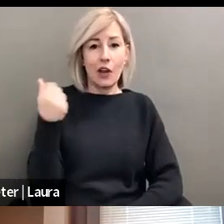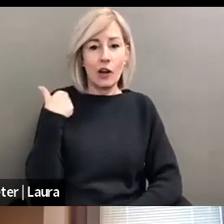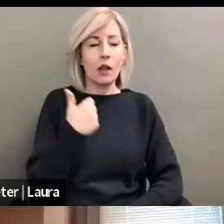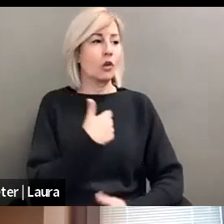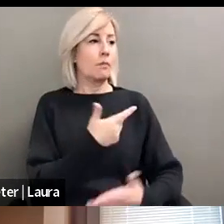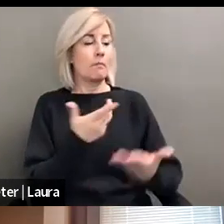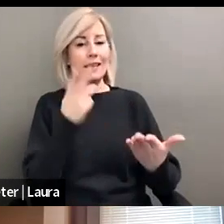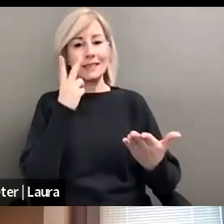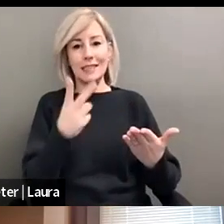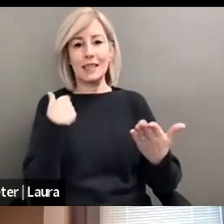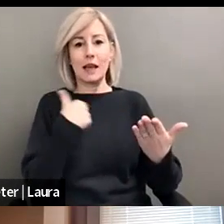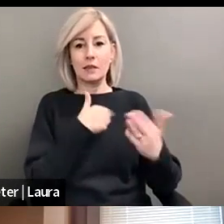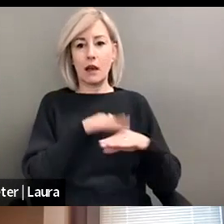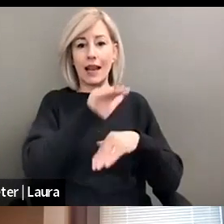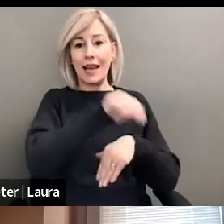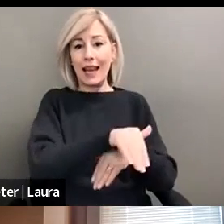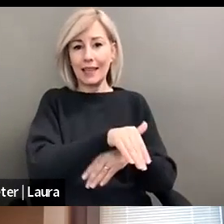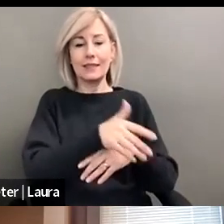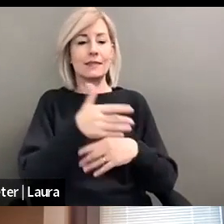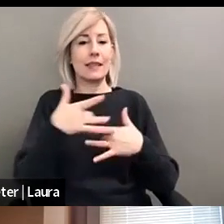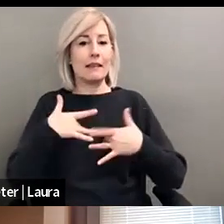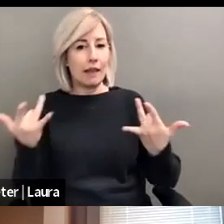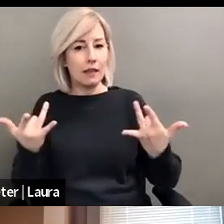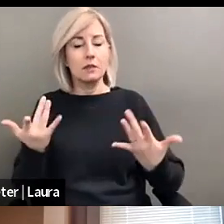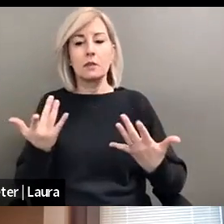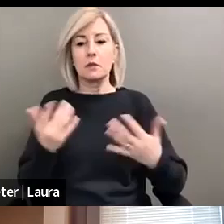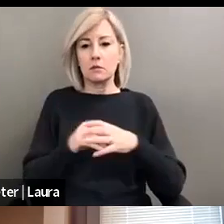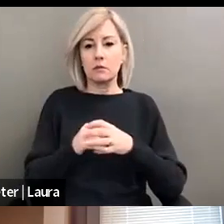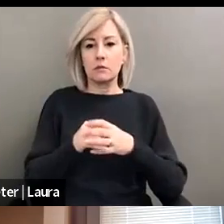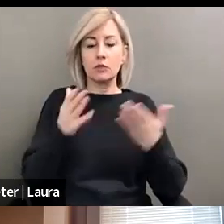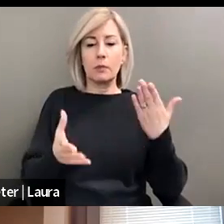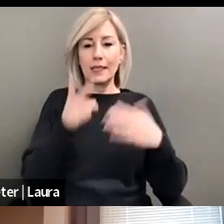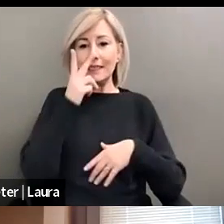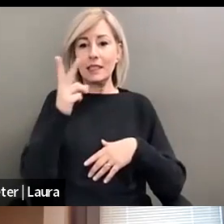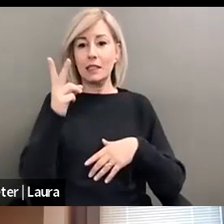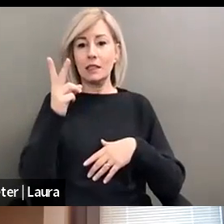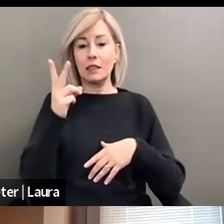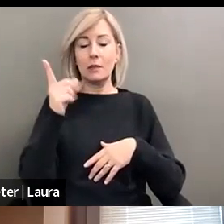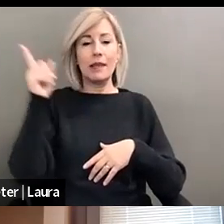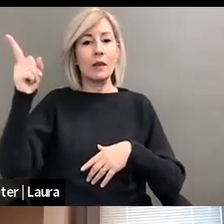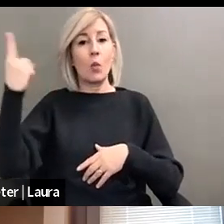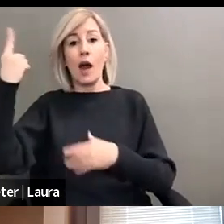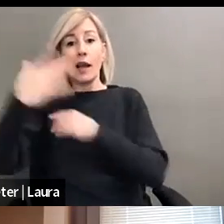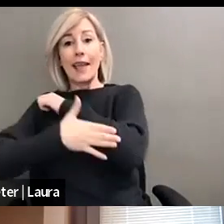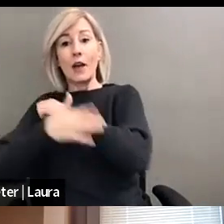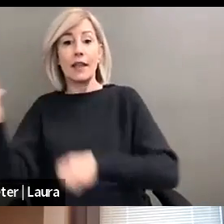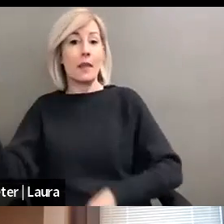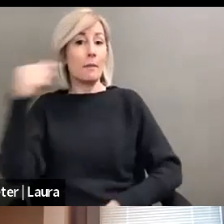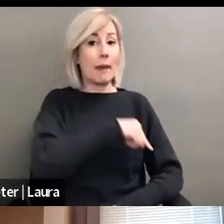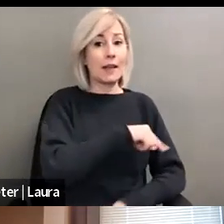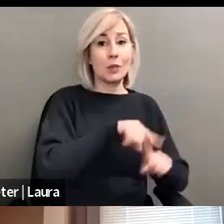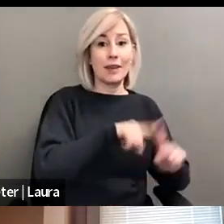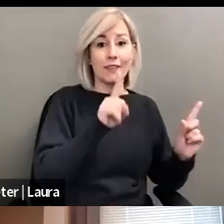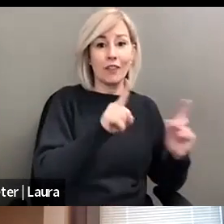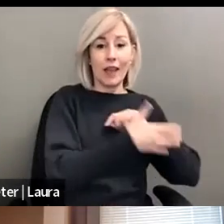on an evening event, or at an evening event. You might see me up in Alameda County and then back to Lynn County in the same